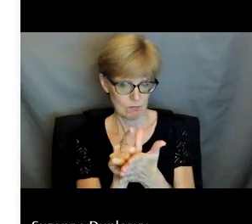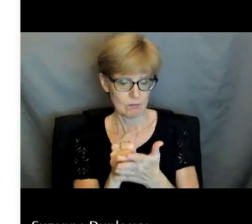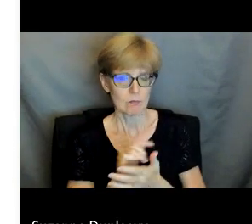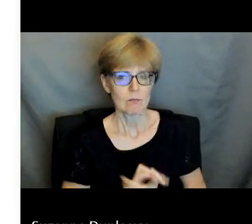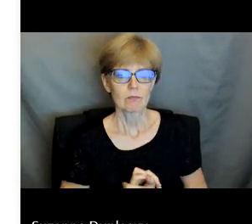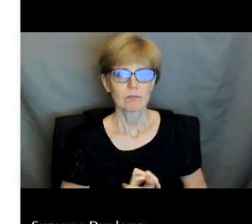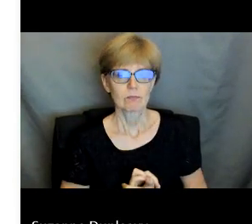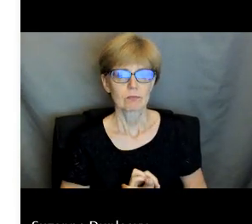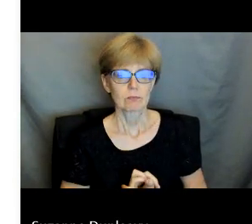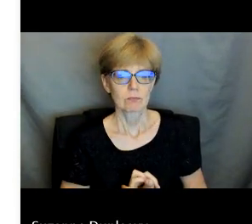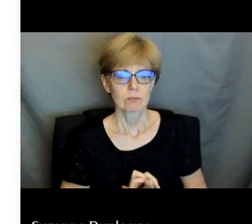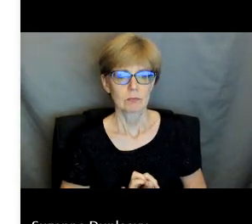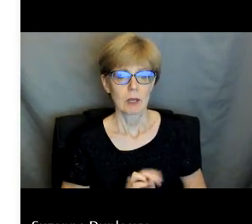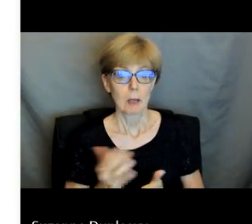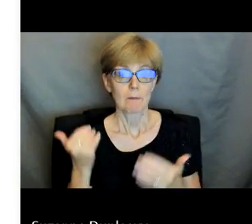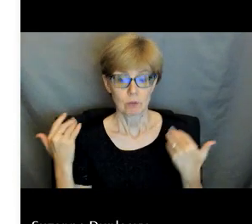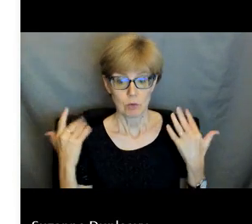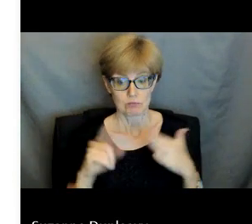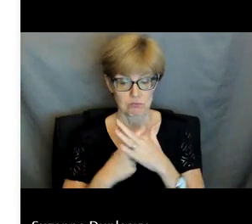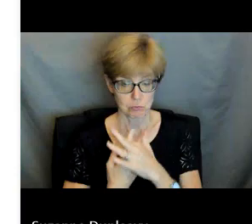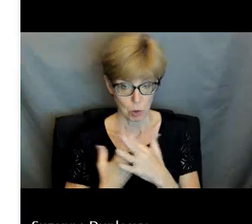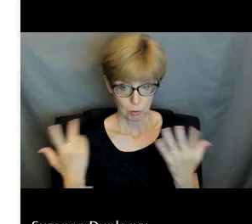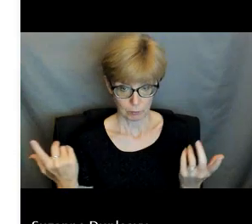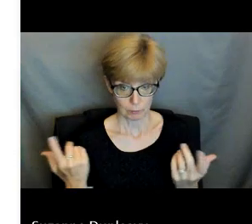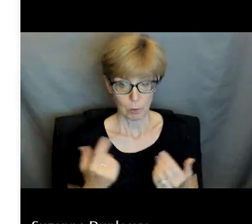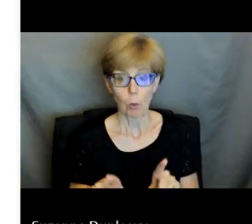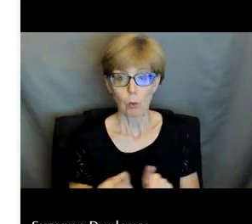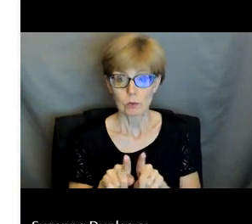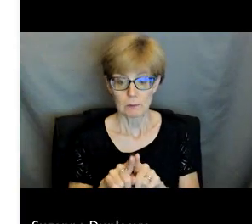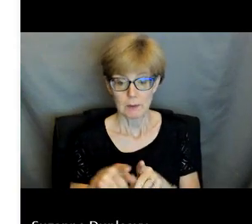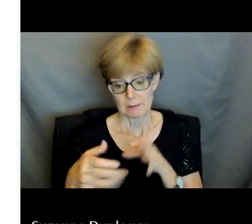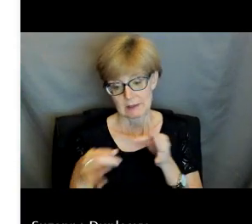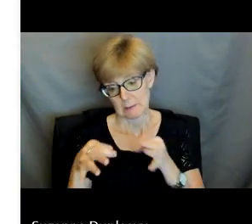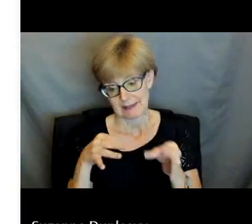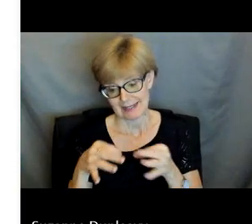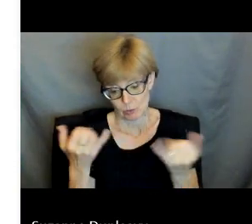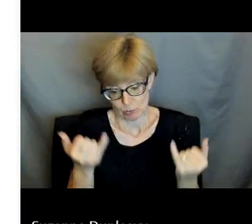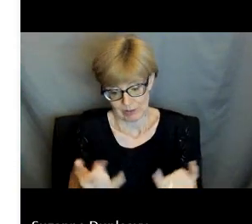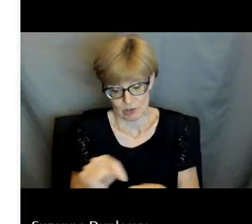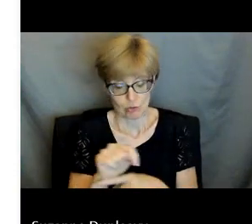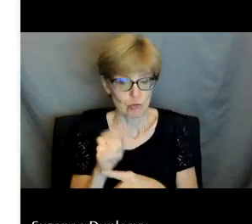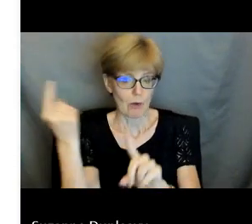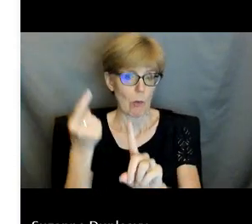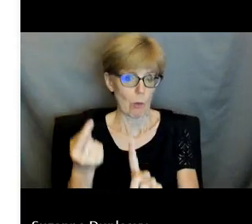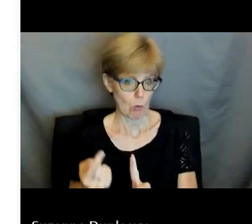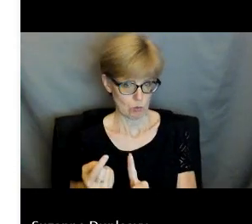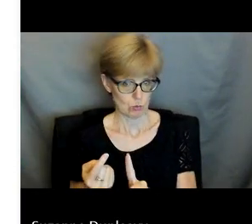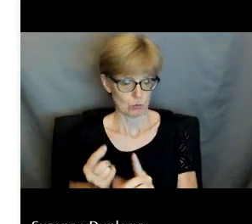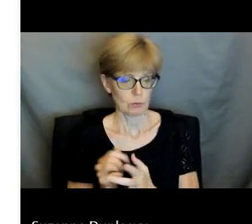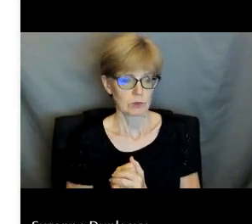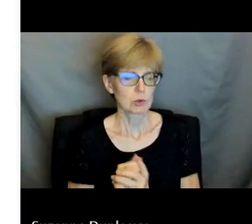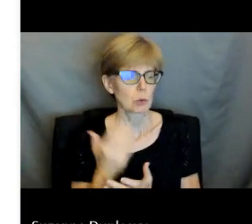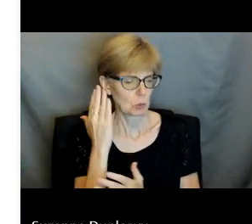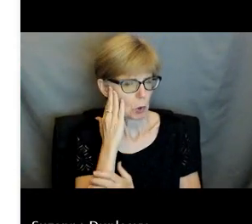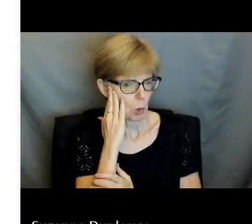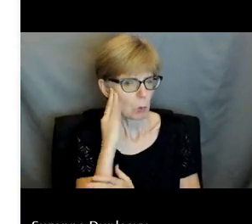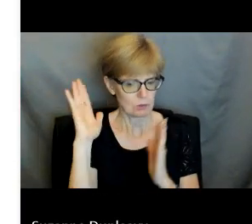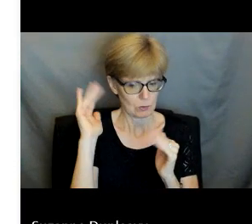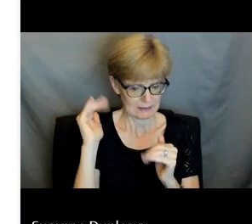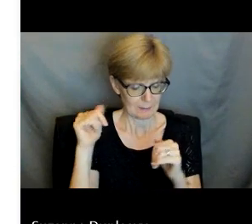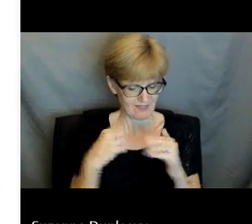Before we get started, I also want to discuss our training goals this morning so you have a sense of where we're going in the hour